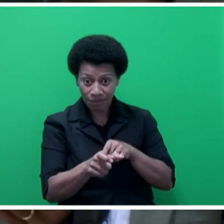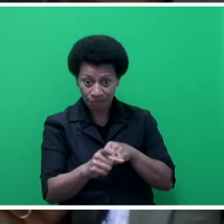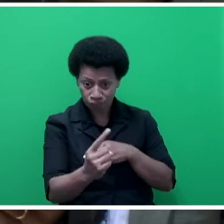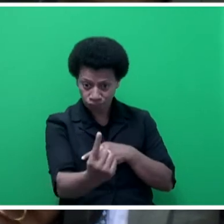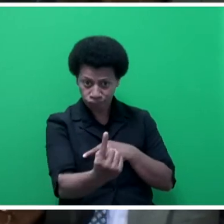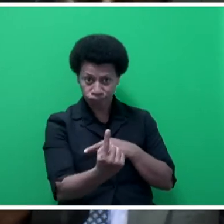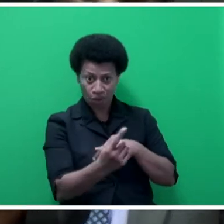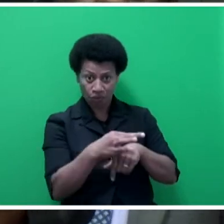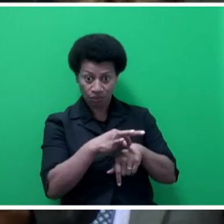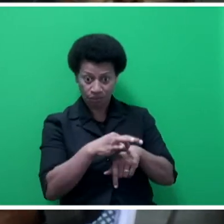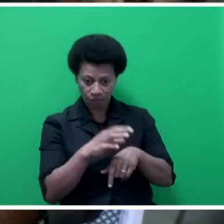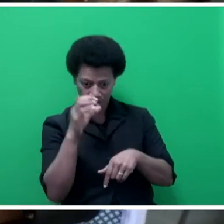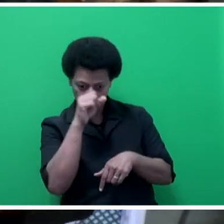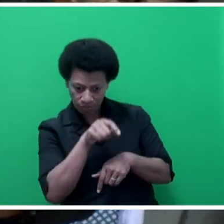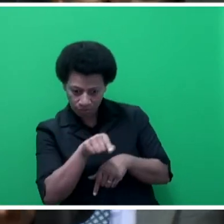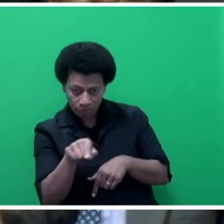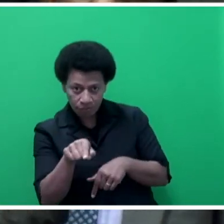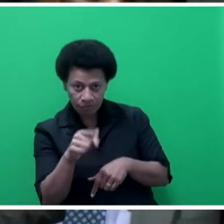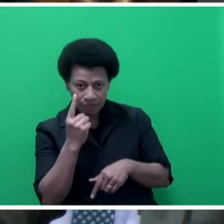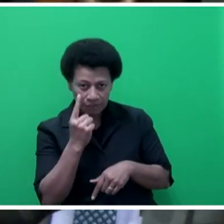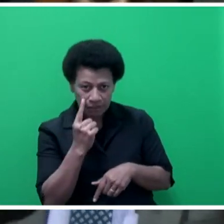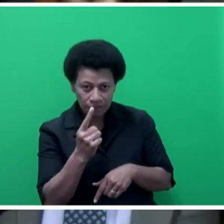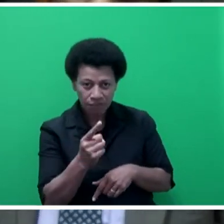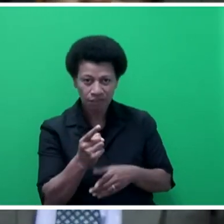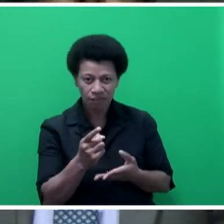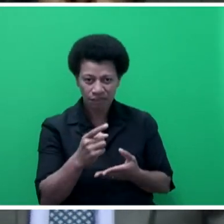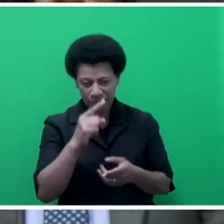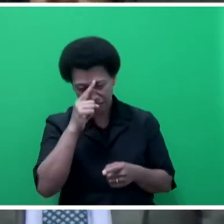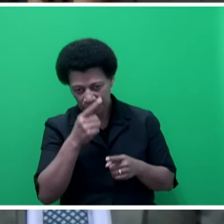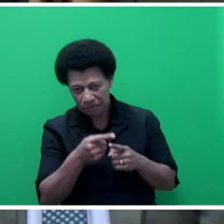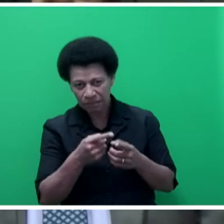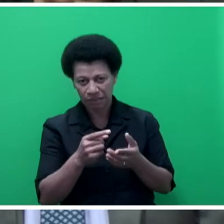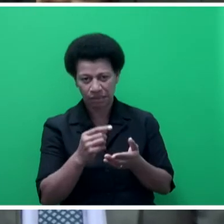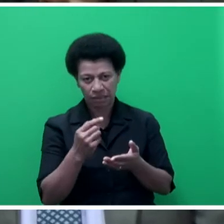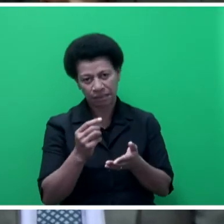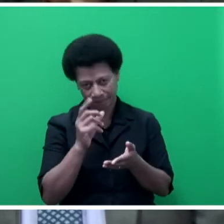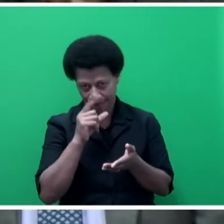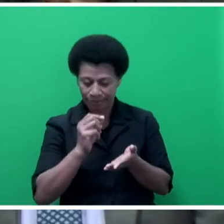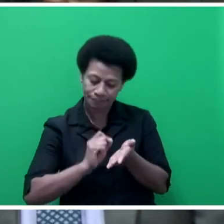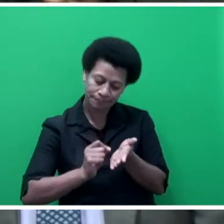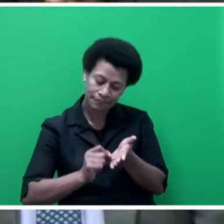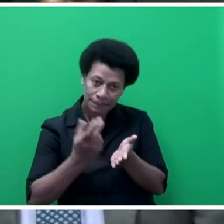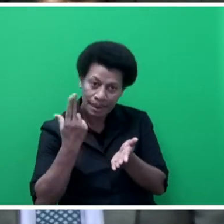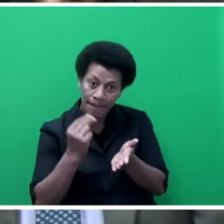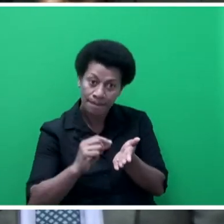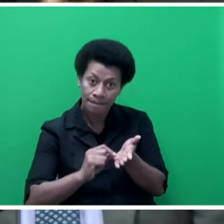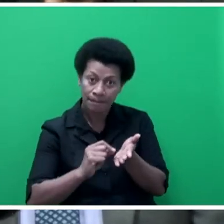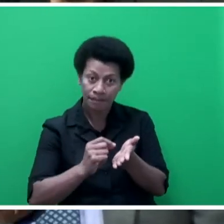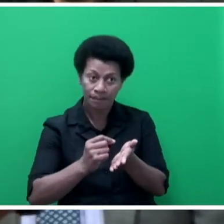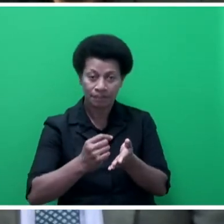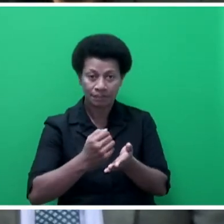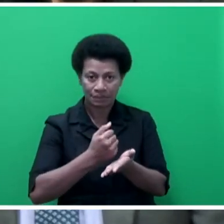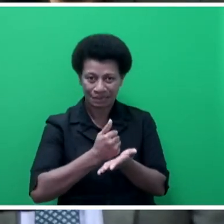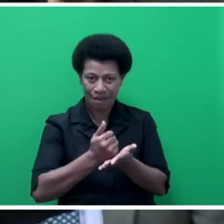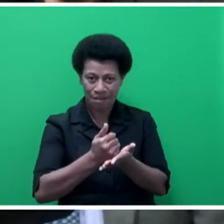and they were, for example, mild in nature, they wrote their name down, and they actually had their phone numbers.